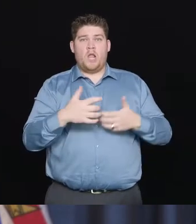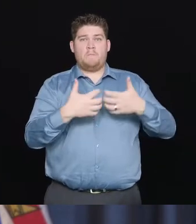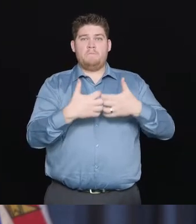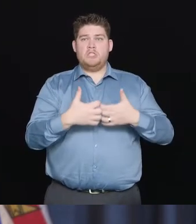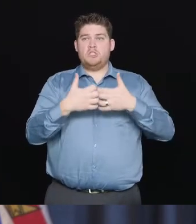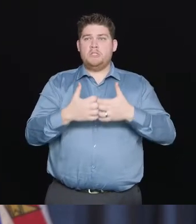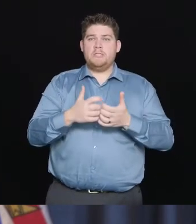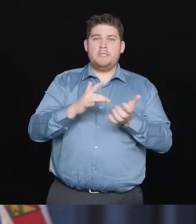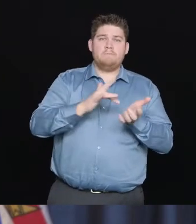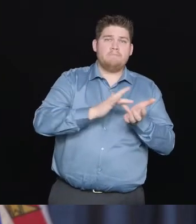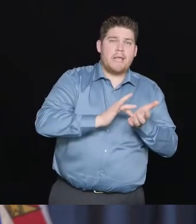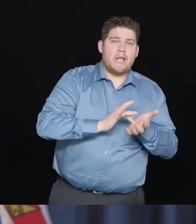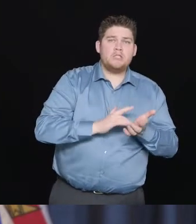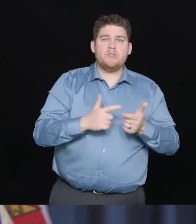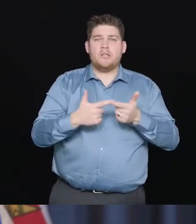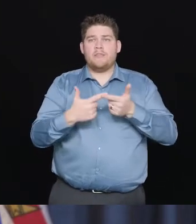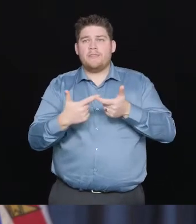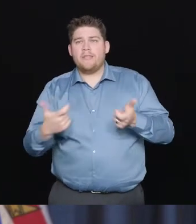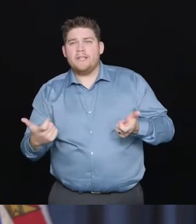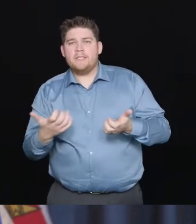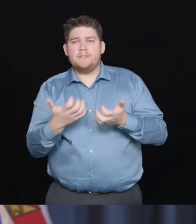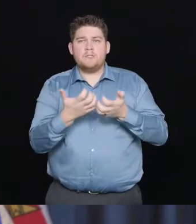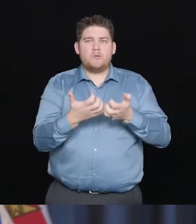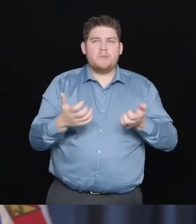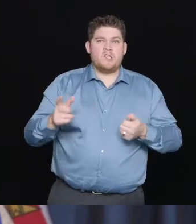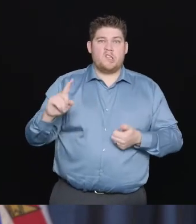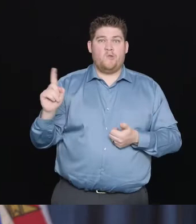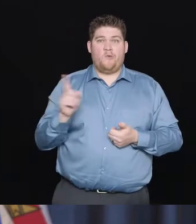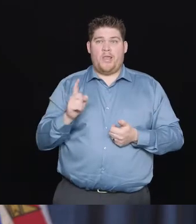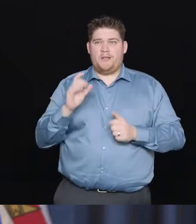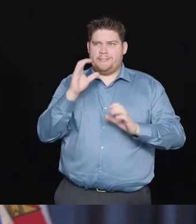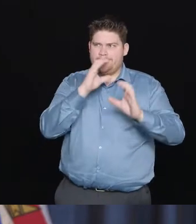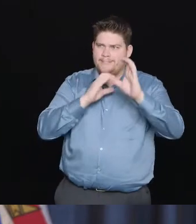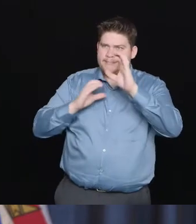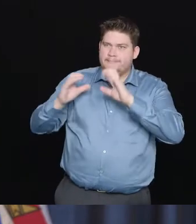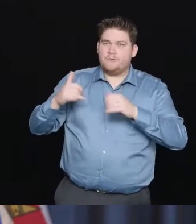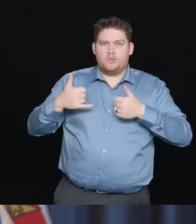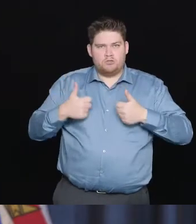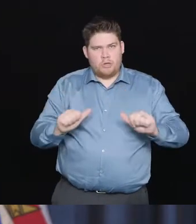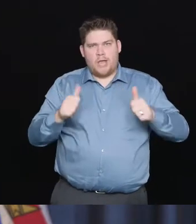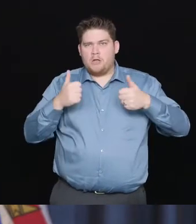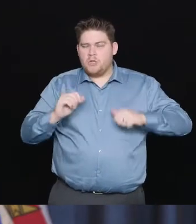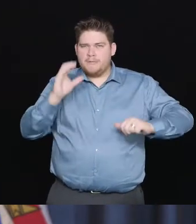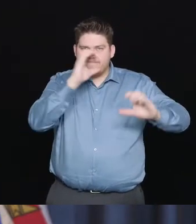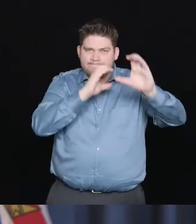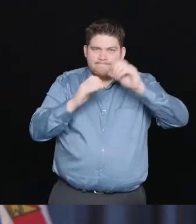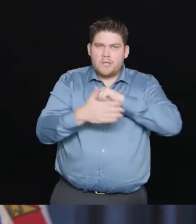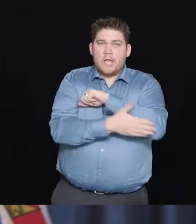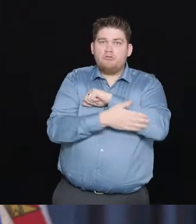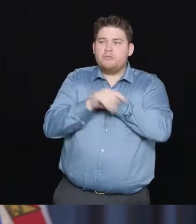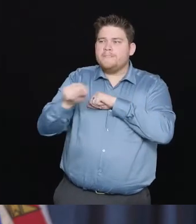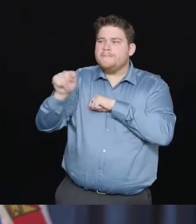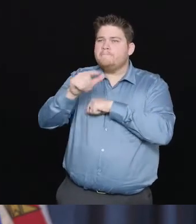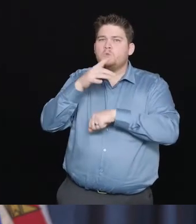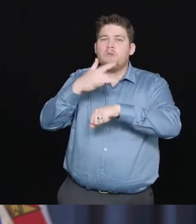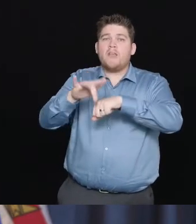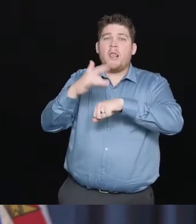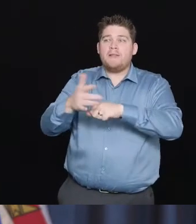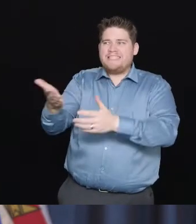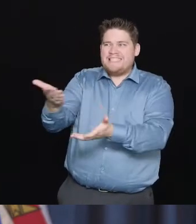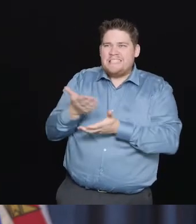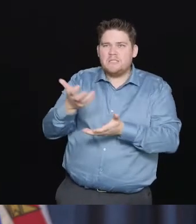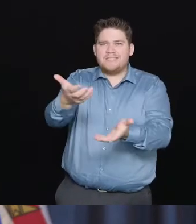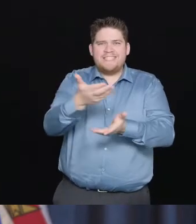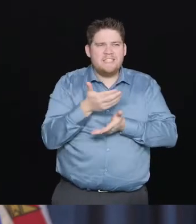enormous efforts every day to seek more supply as well. And because that's got to be our commitment to the healthcare workers, all of those healthcare